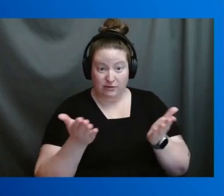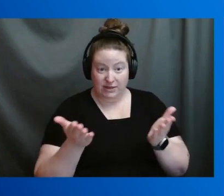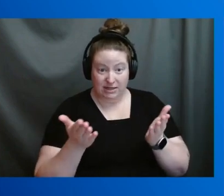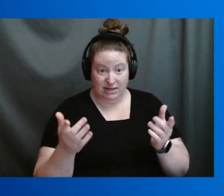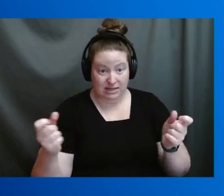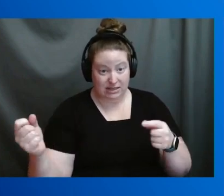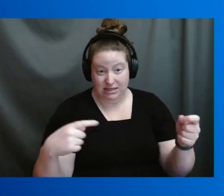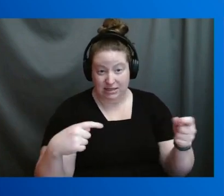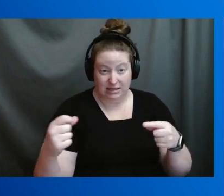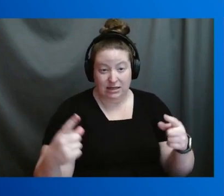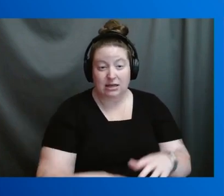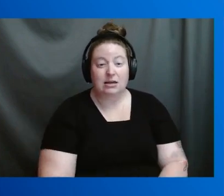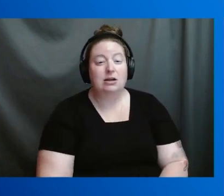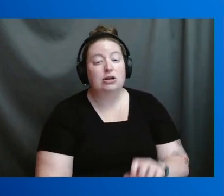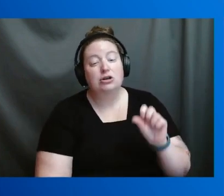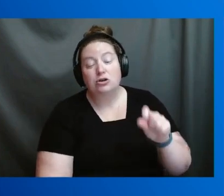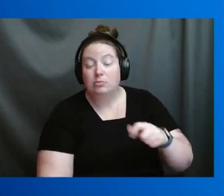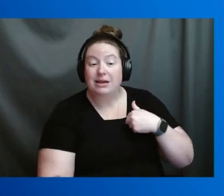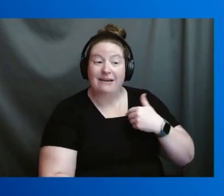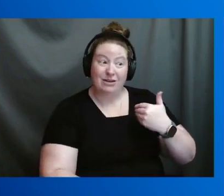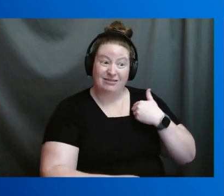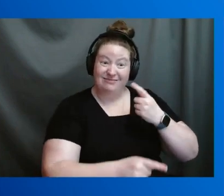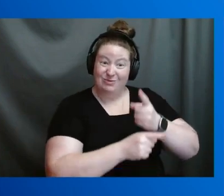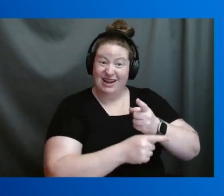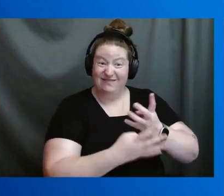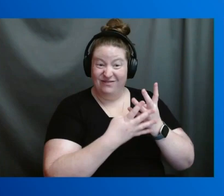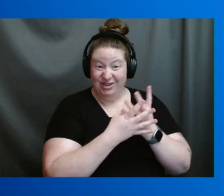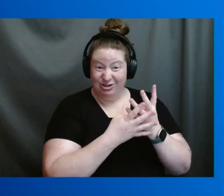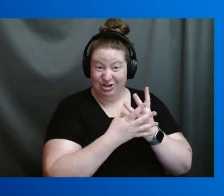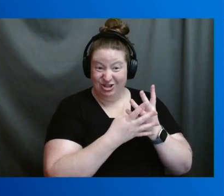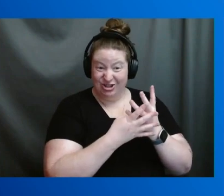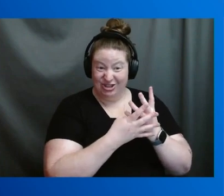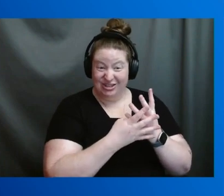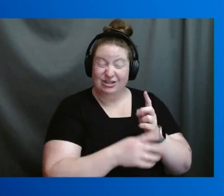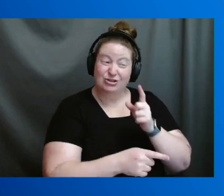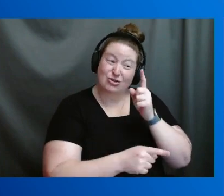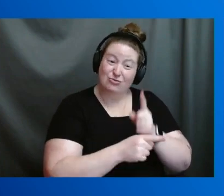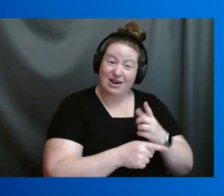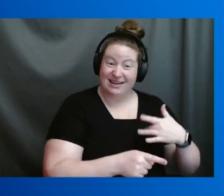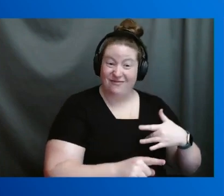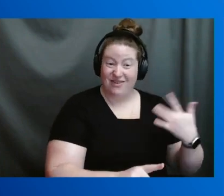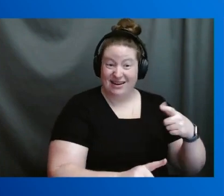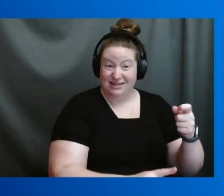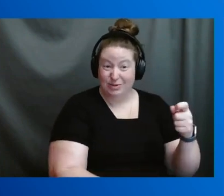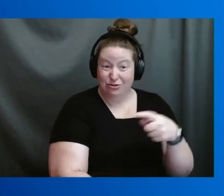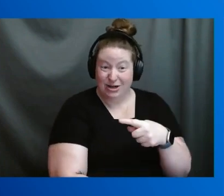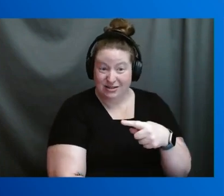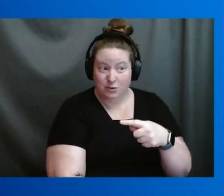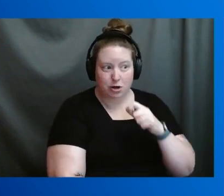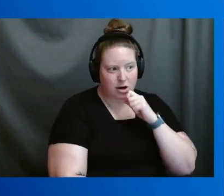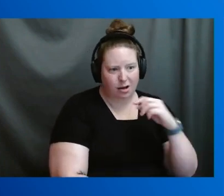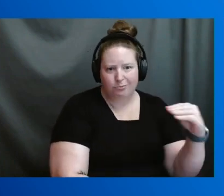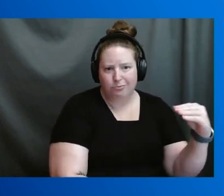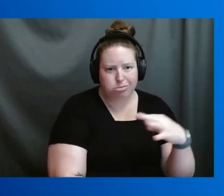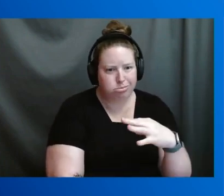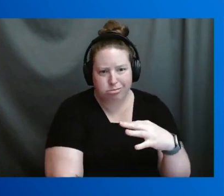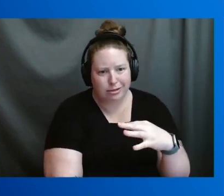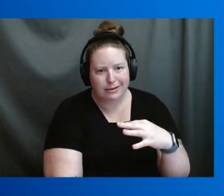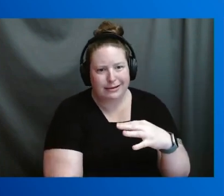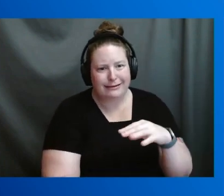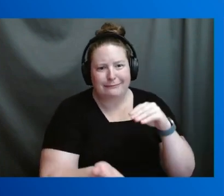be aspects like applying the right filters so that the right events are being transported between services, so you're not unnecessarily paying for transport over